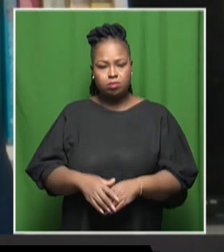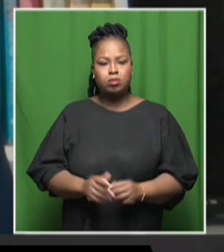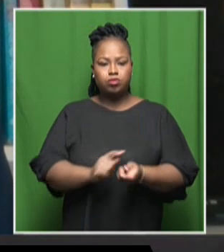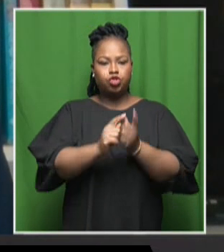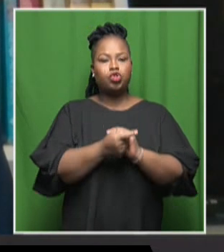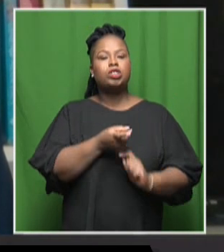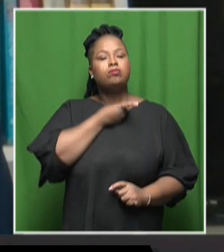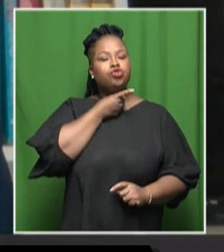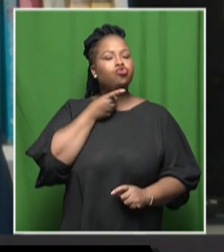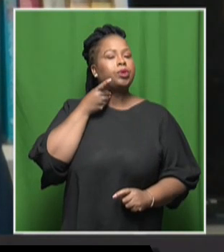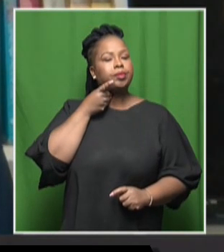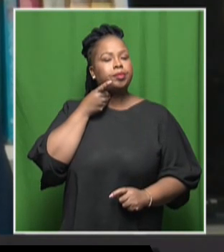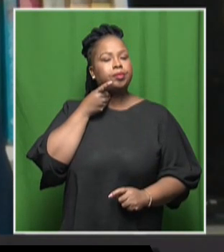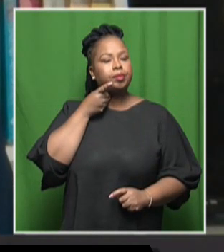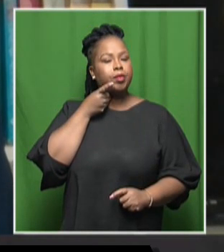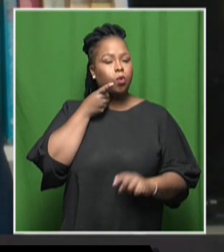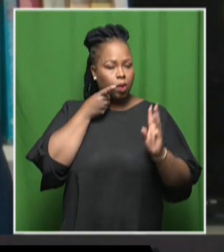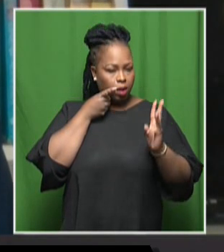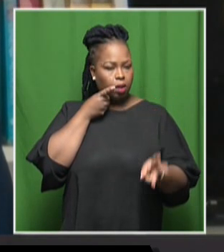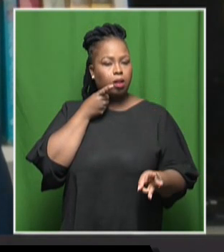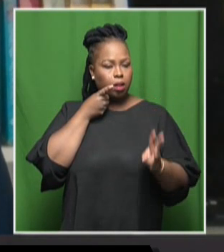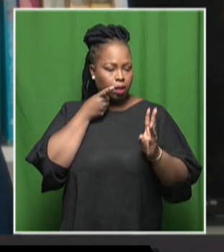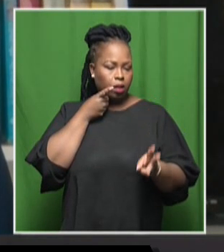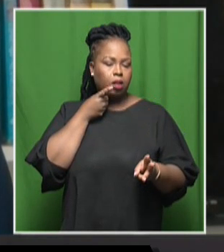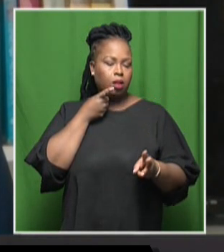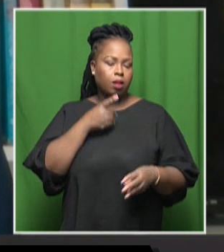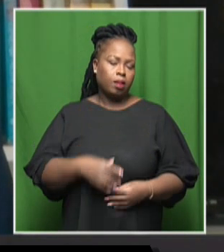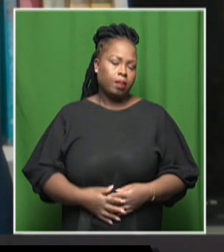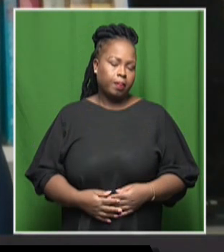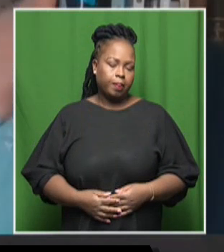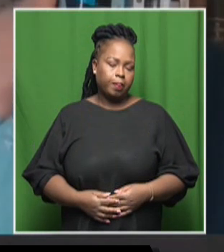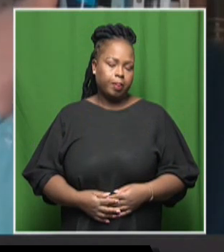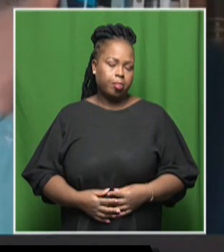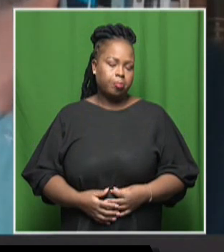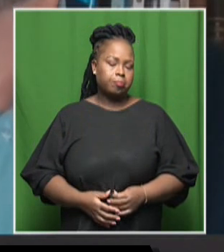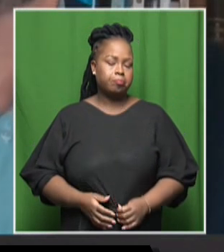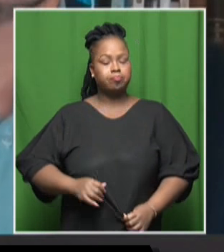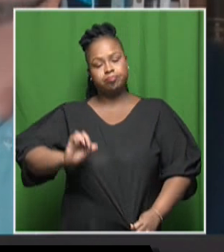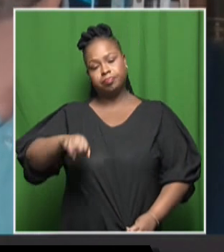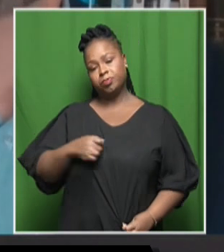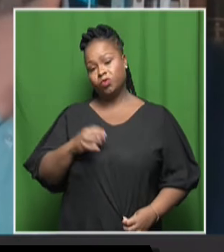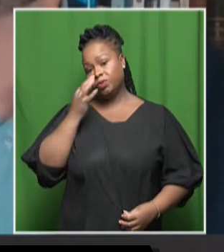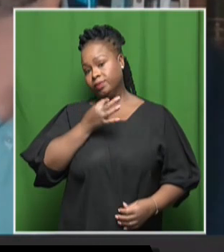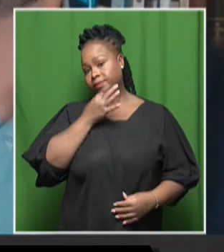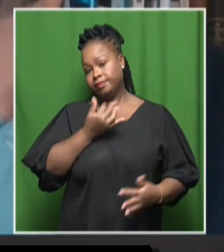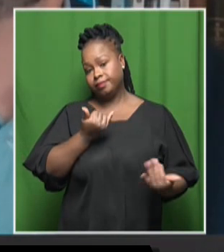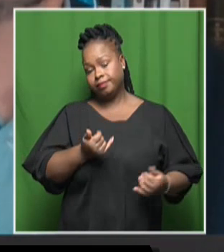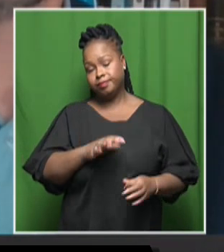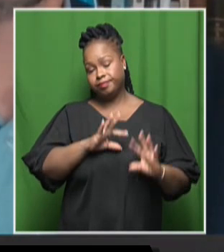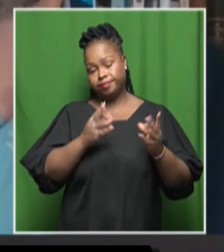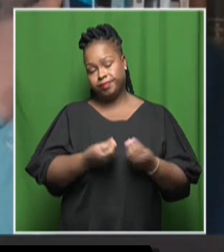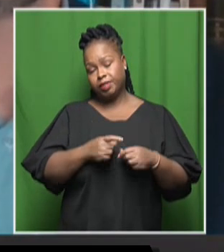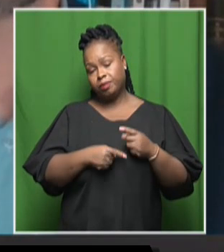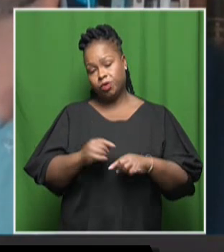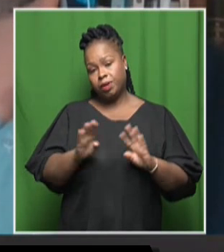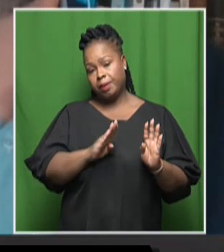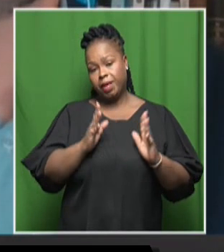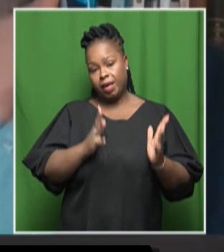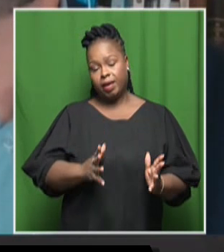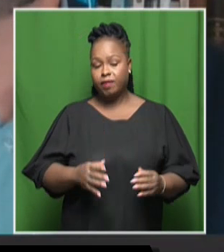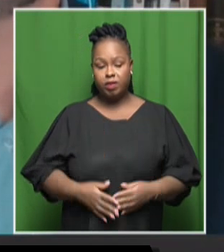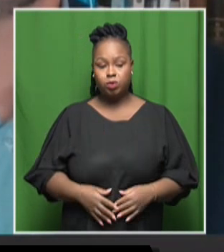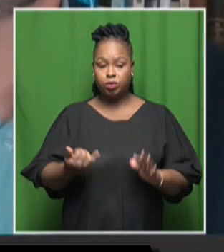certainly move into the next drought cycle again. Absolutely fascinating. And as you say, comes down to our behavior, not just in terms